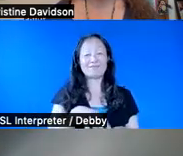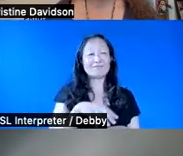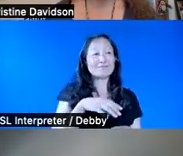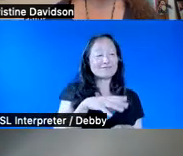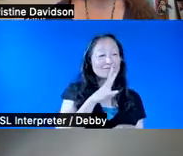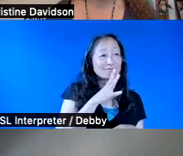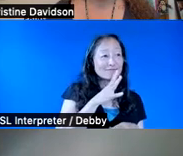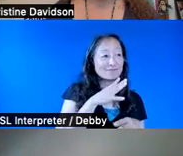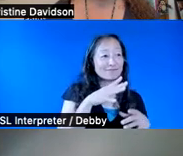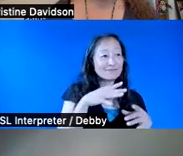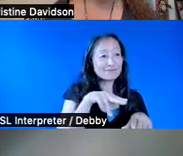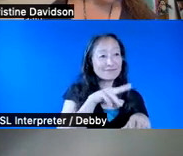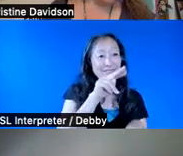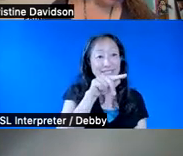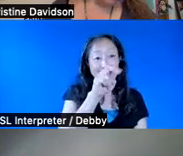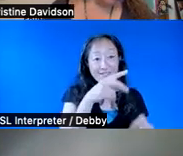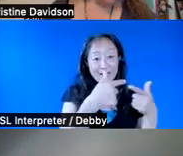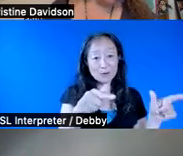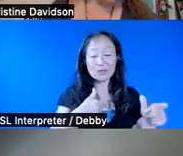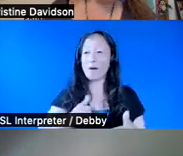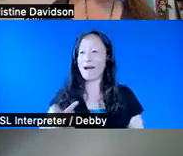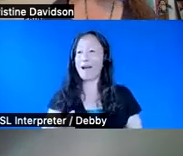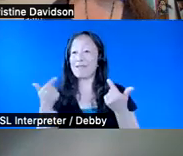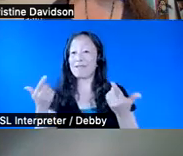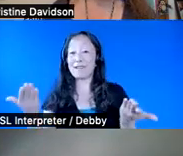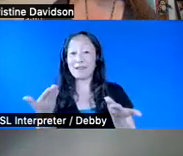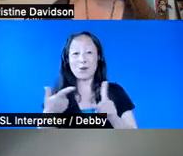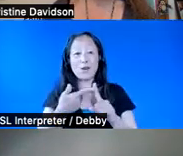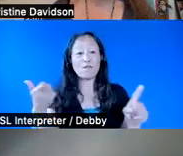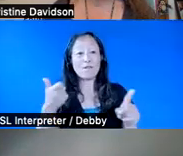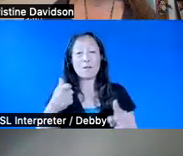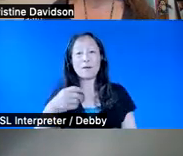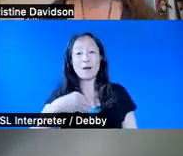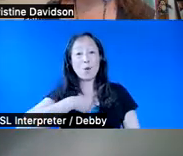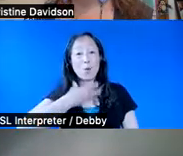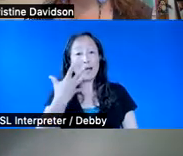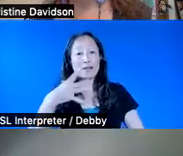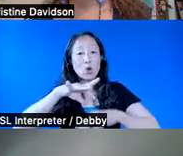in Donjiba. So I live here. I'm from the White Earth Reservation.